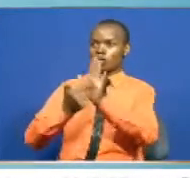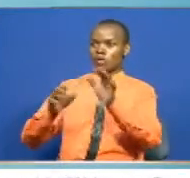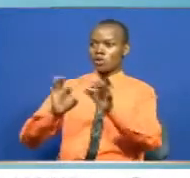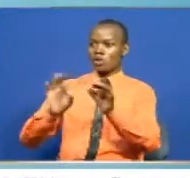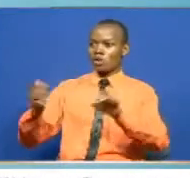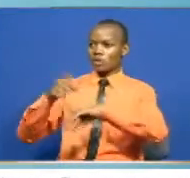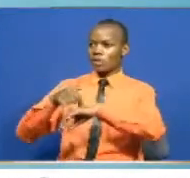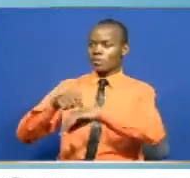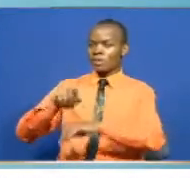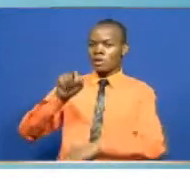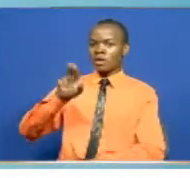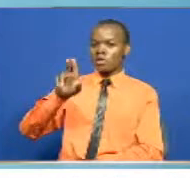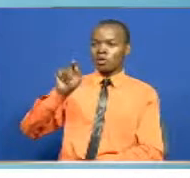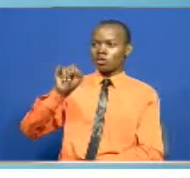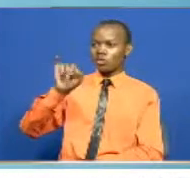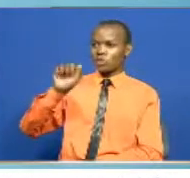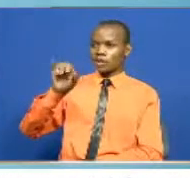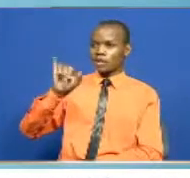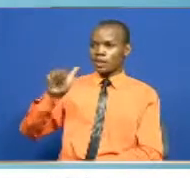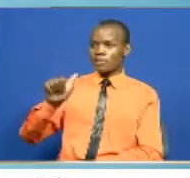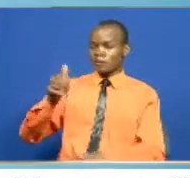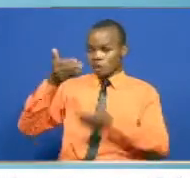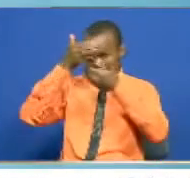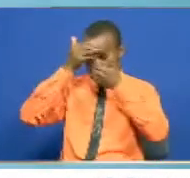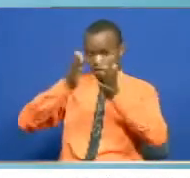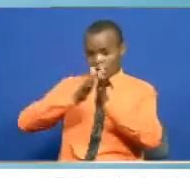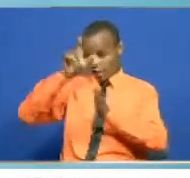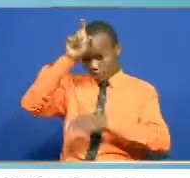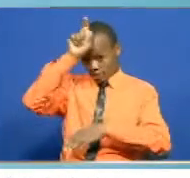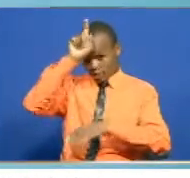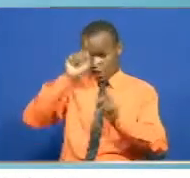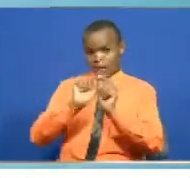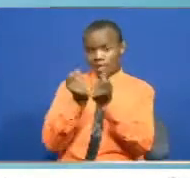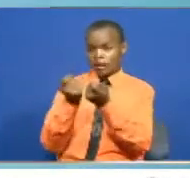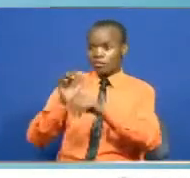Tunisia, Morocco, Egypt. They have very good teams.